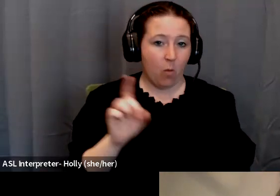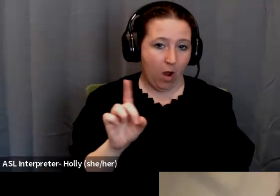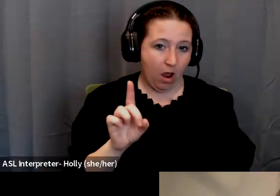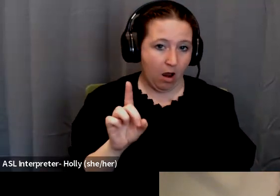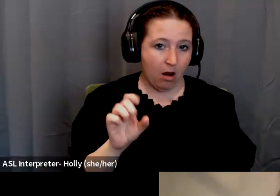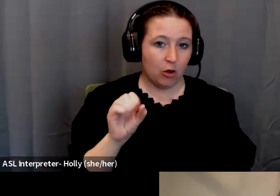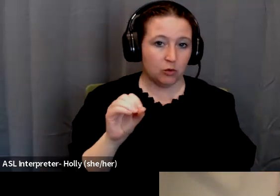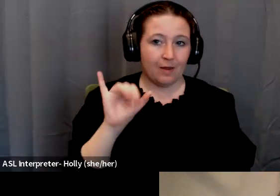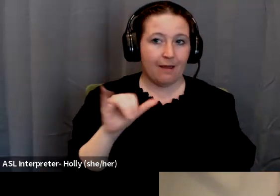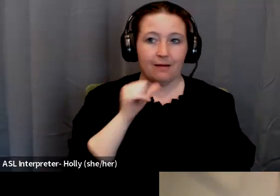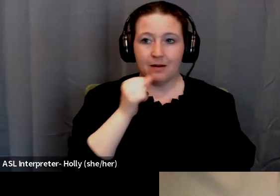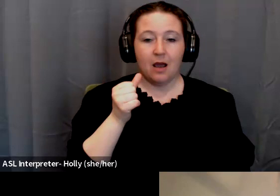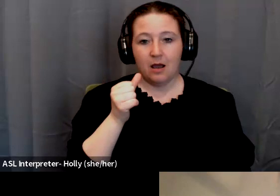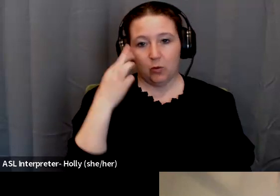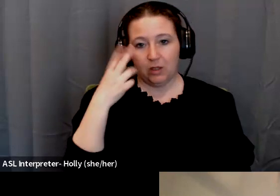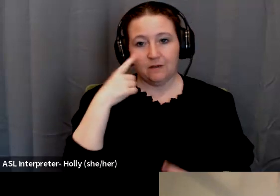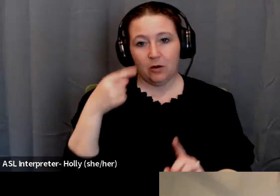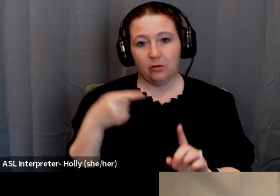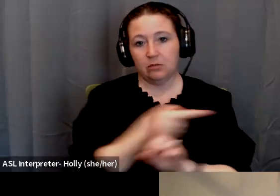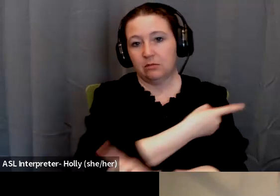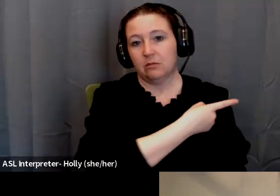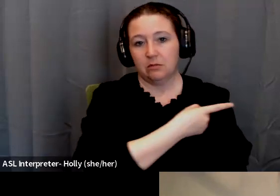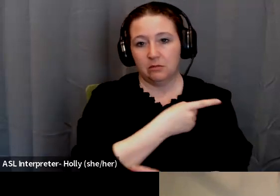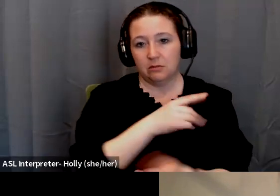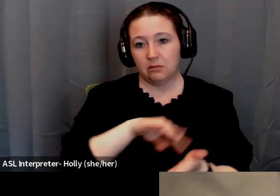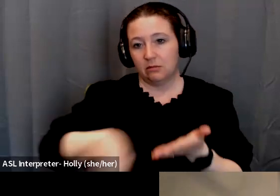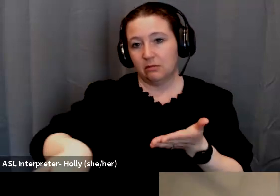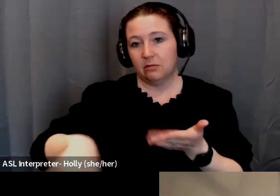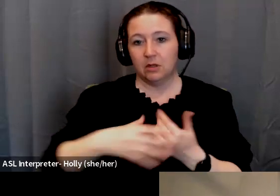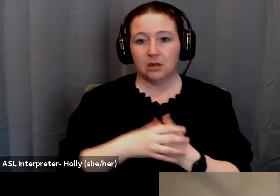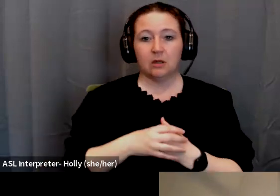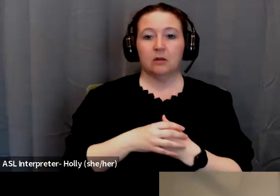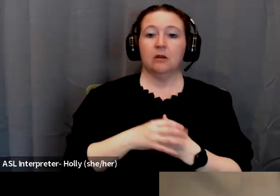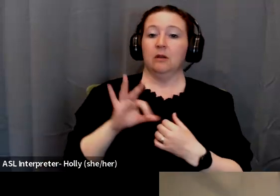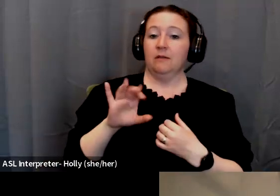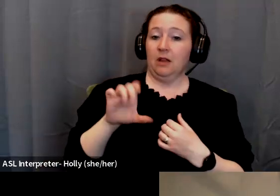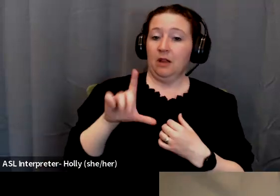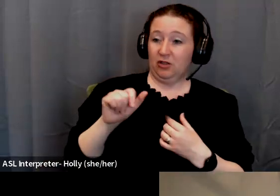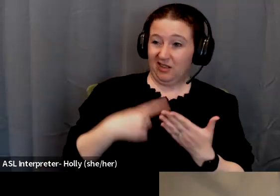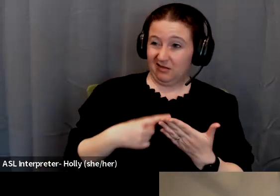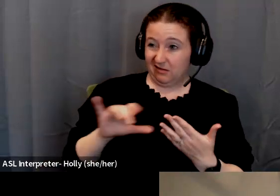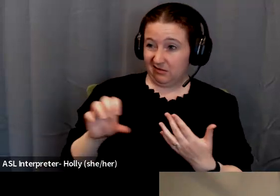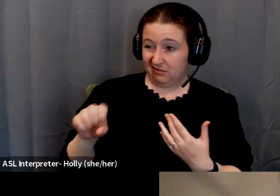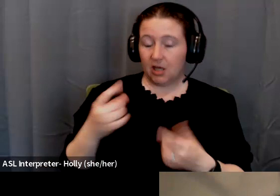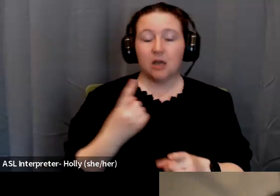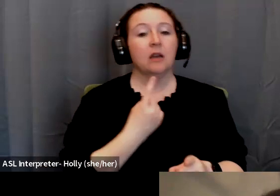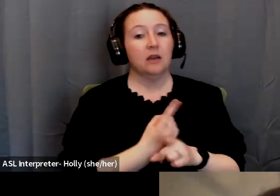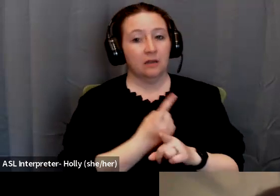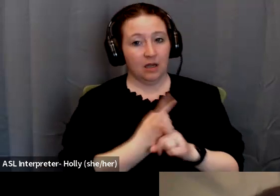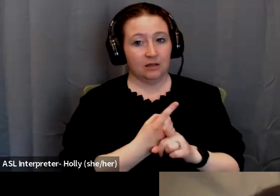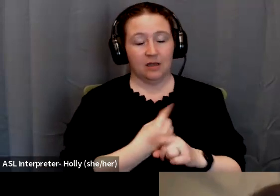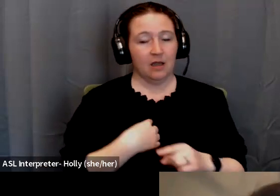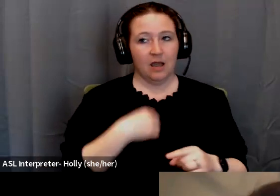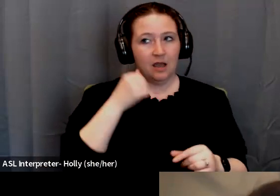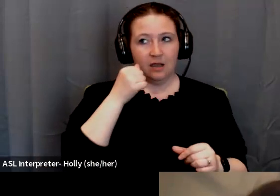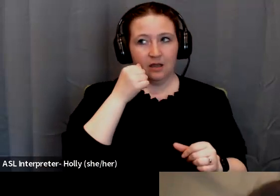doesn't derail you. Was that talked about in any way, Felecia? Yes. And so I don't remember